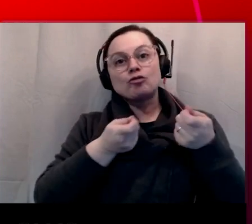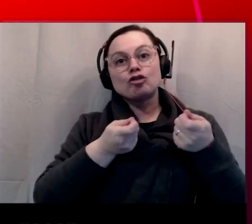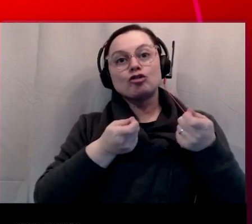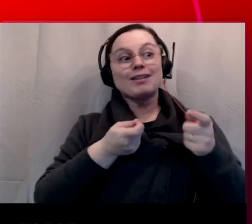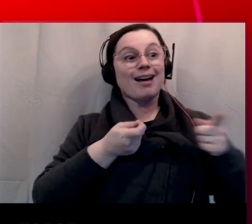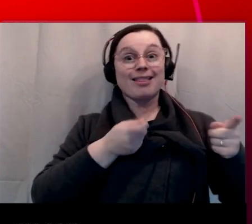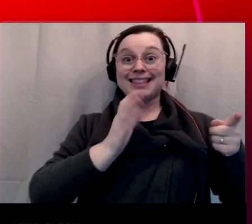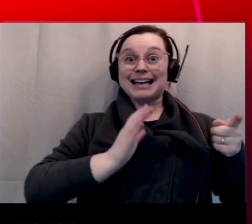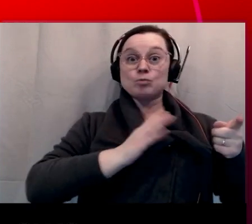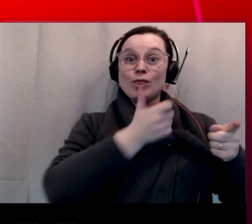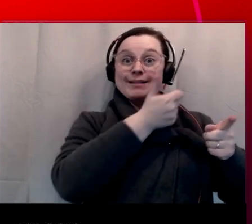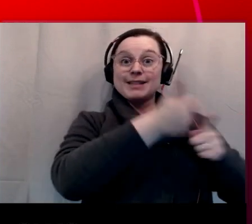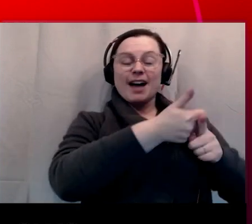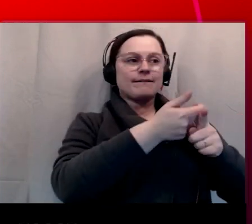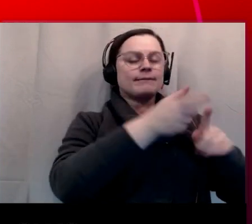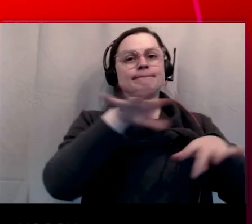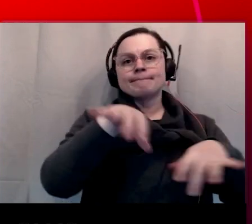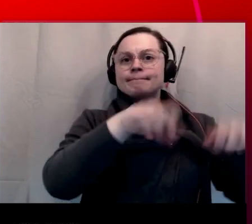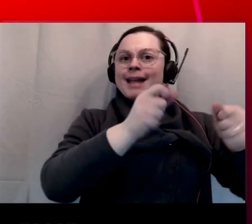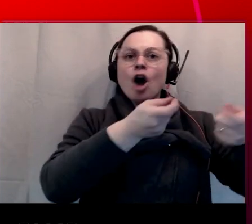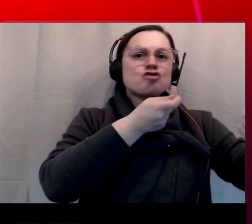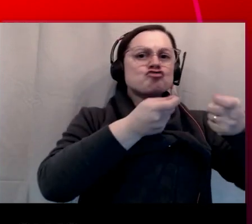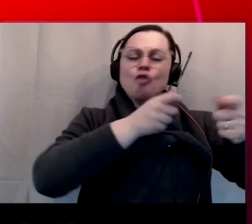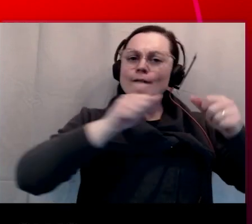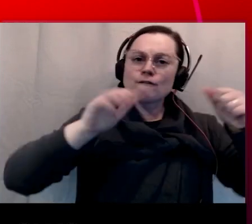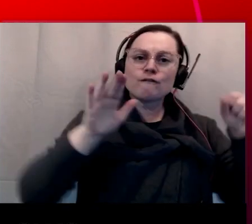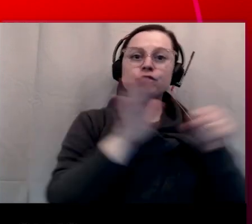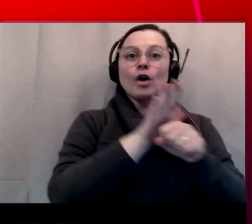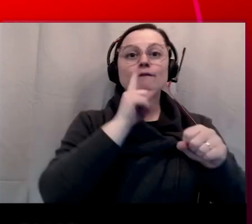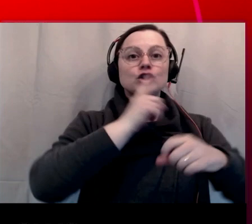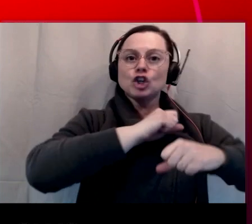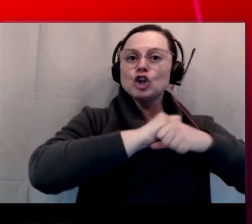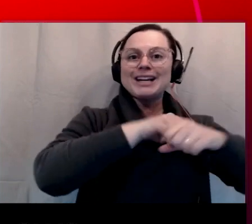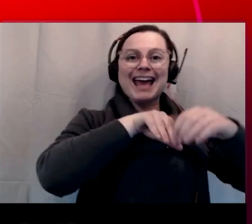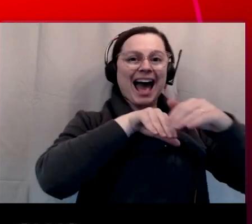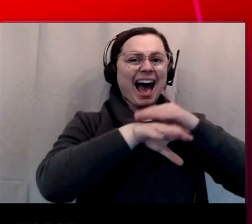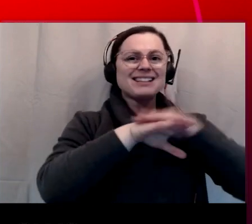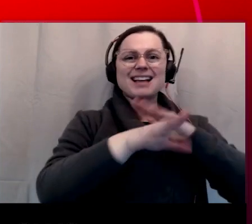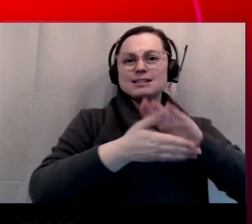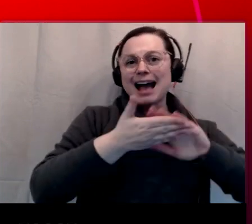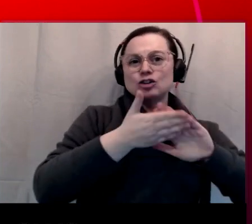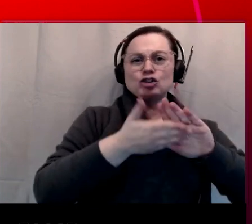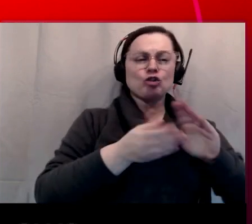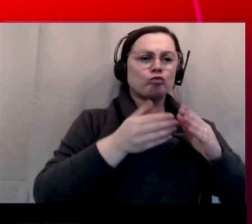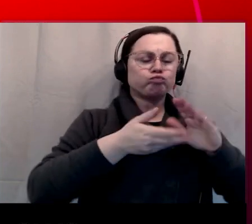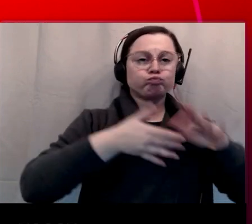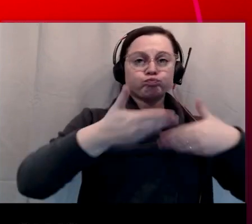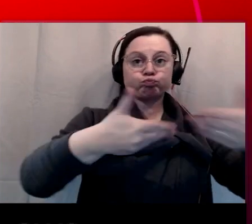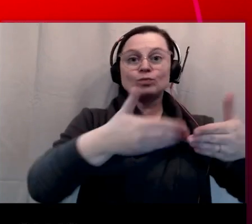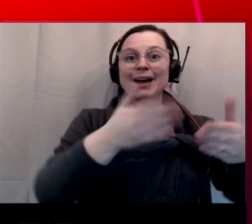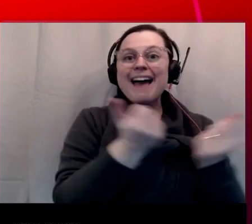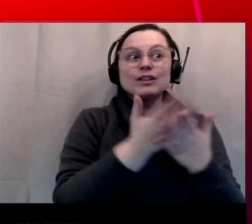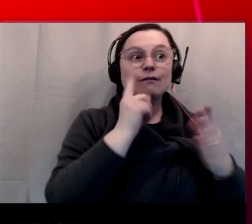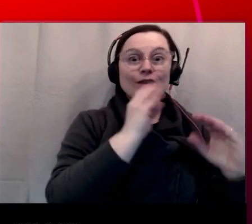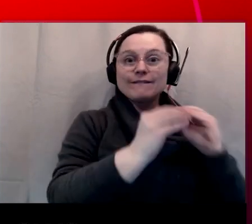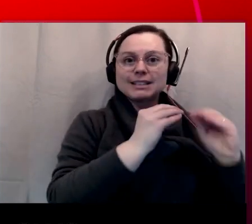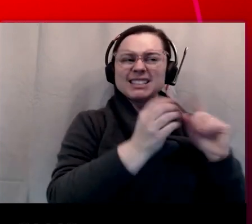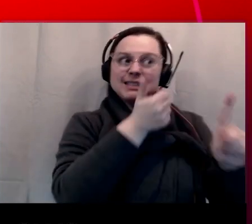is completely in control around the security and access and execution of these fixes.